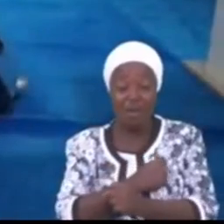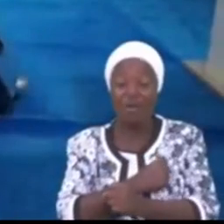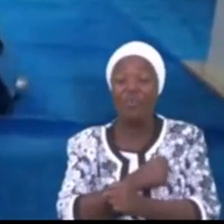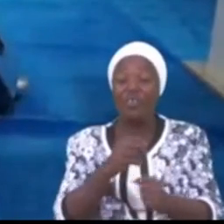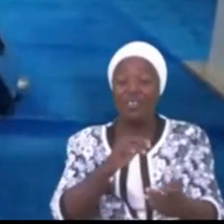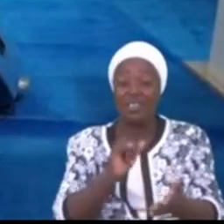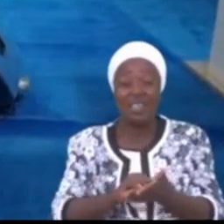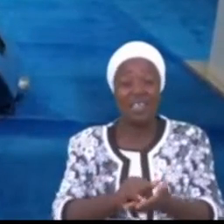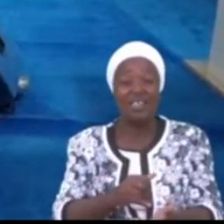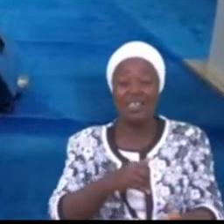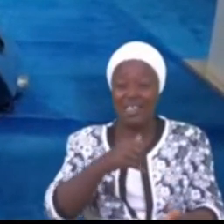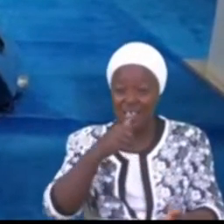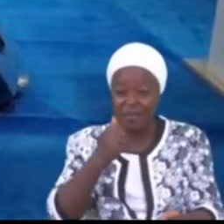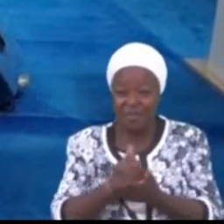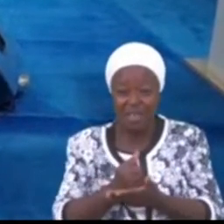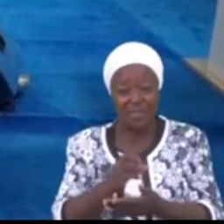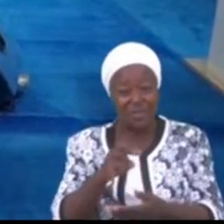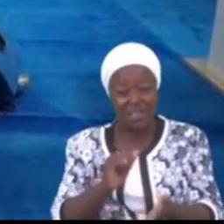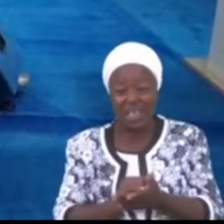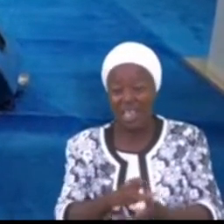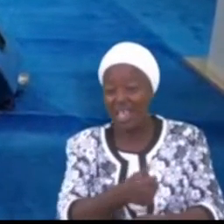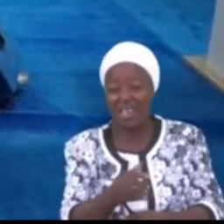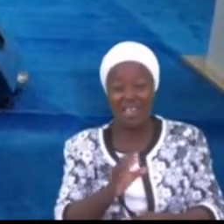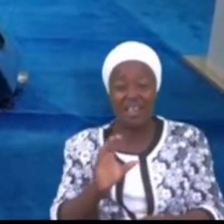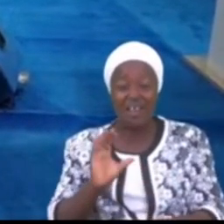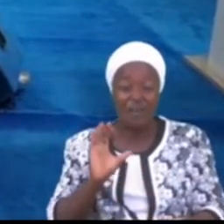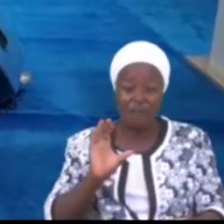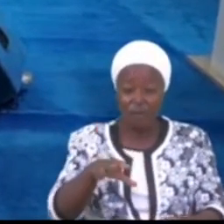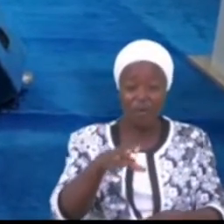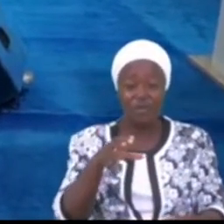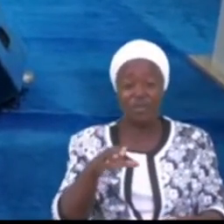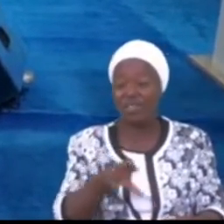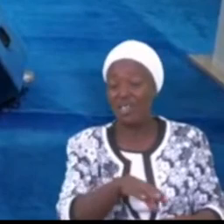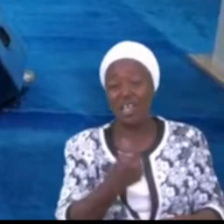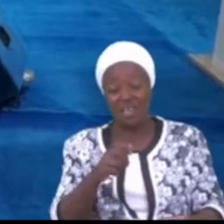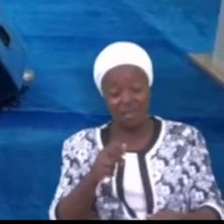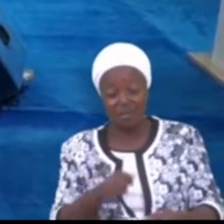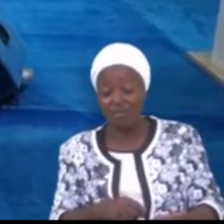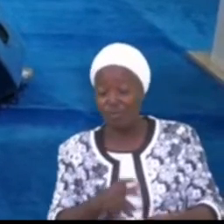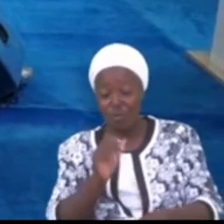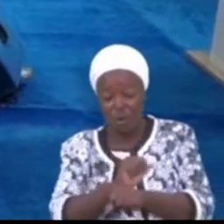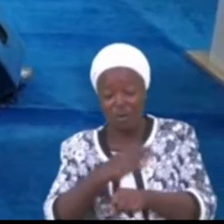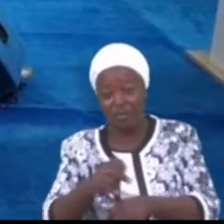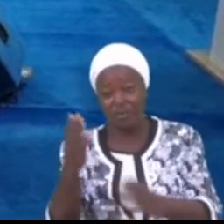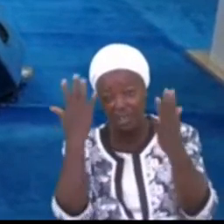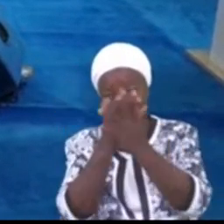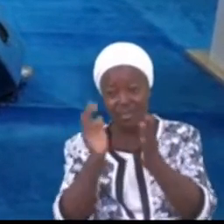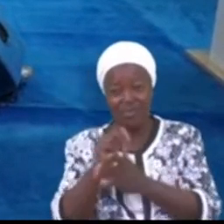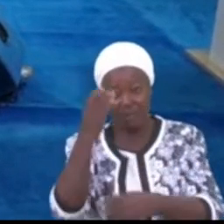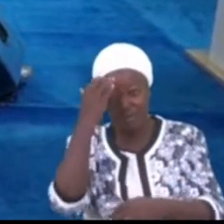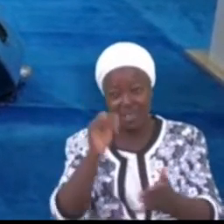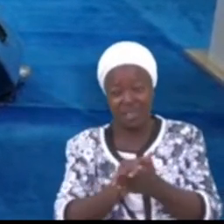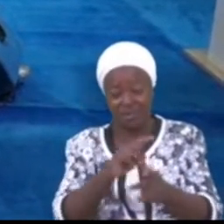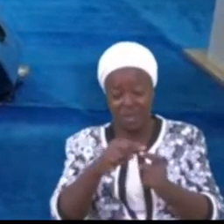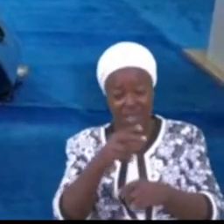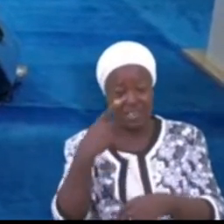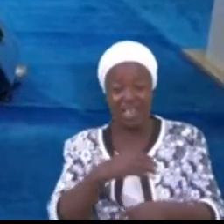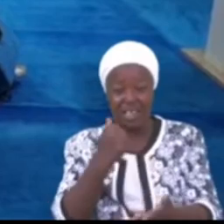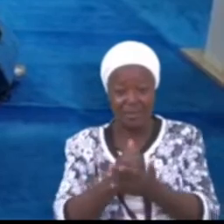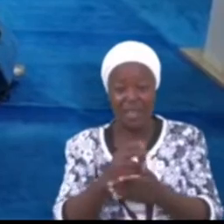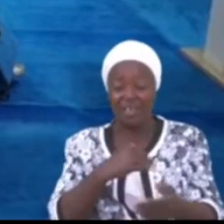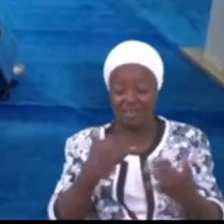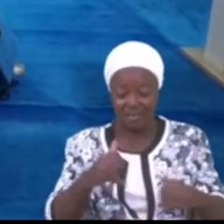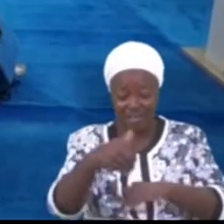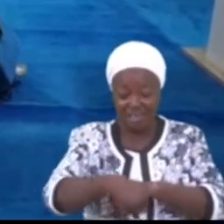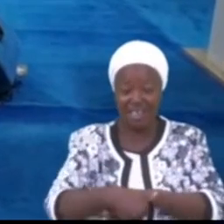any force of darkness will know when I say amen, I really mean it. And tonight, in the name